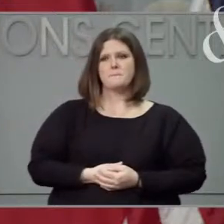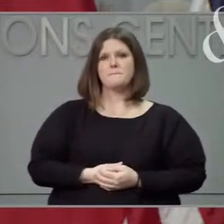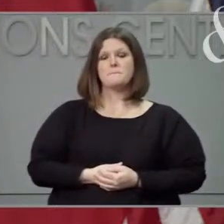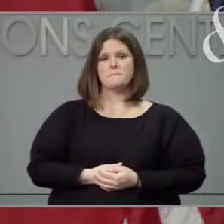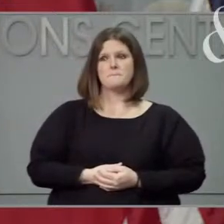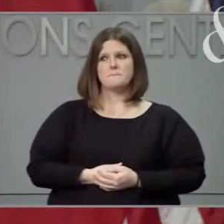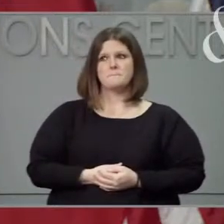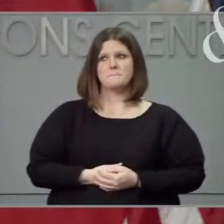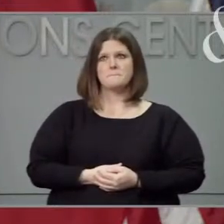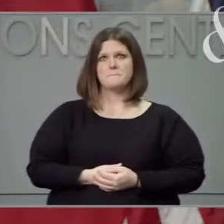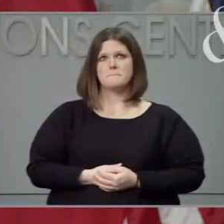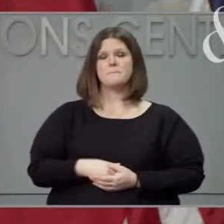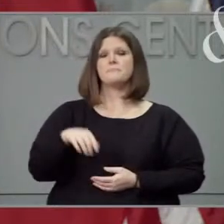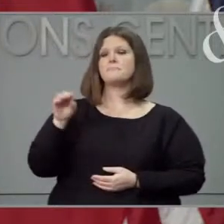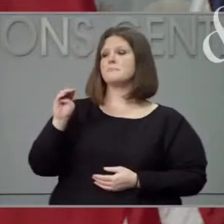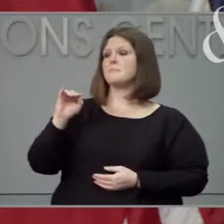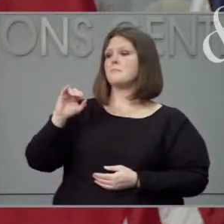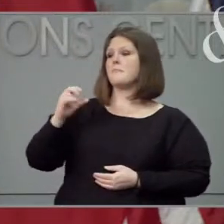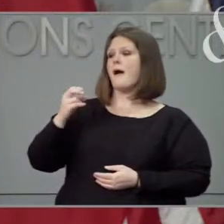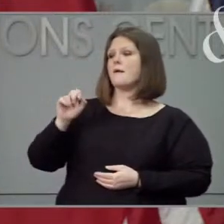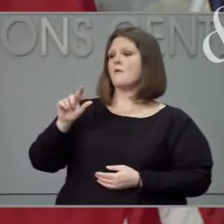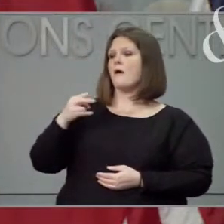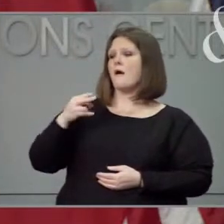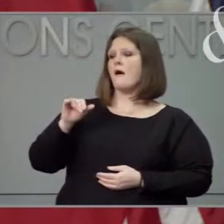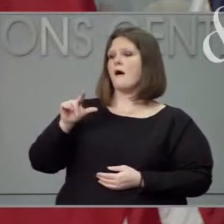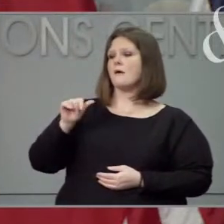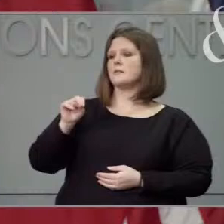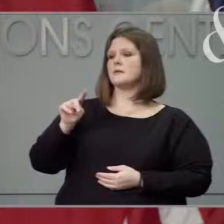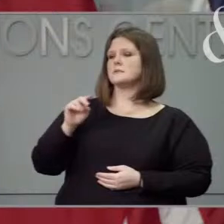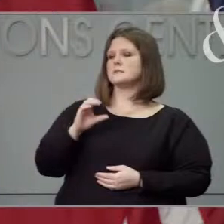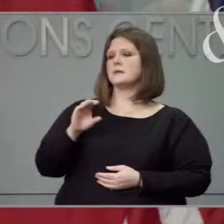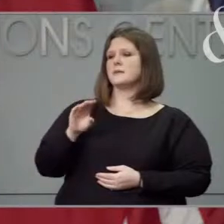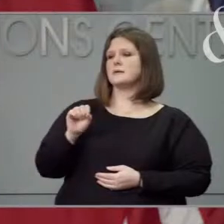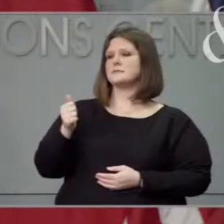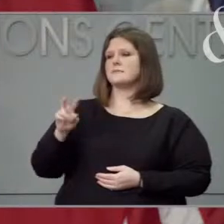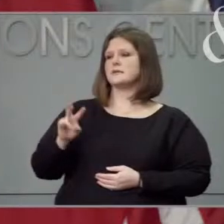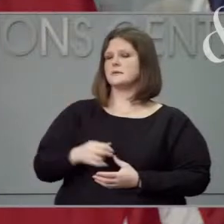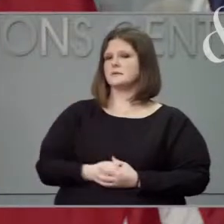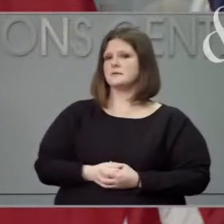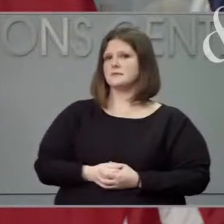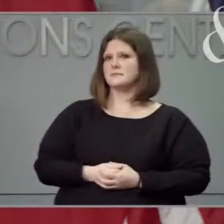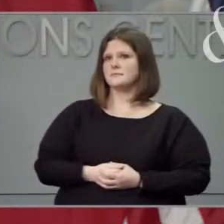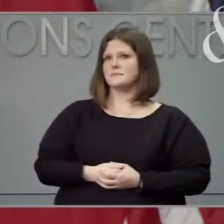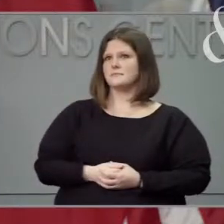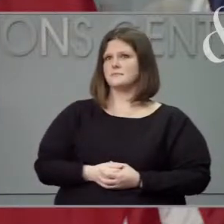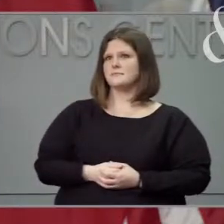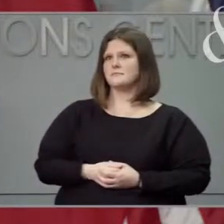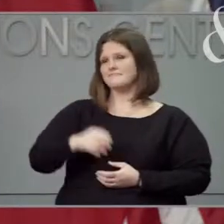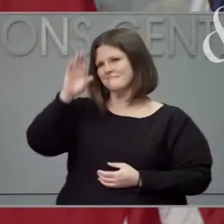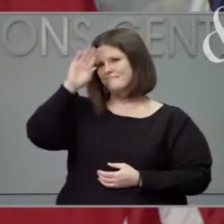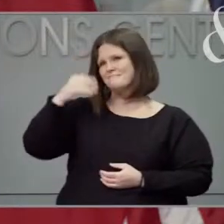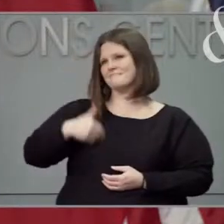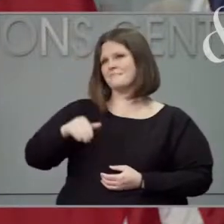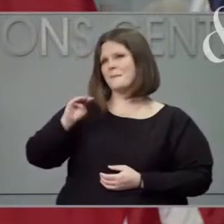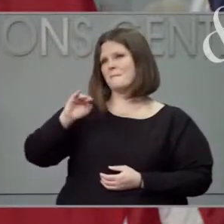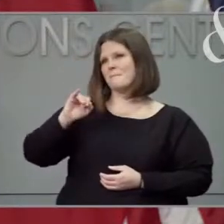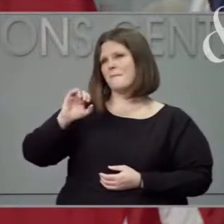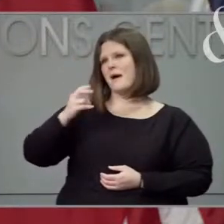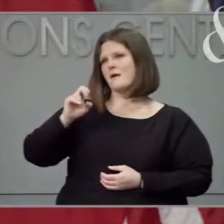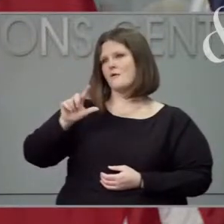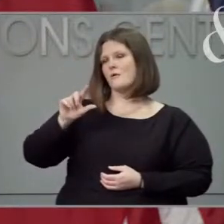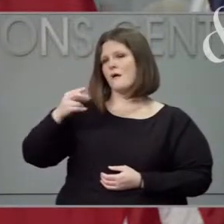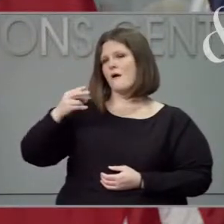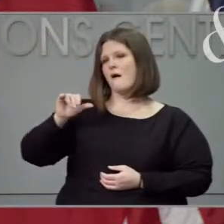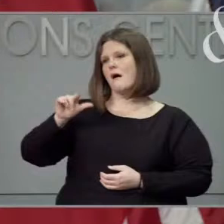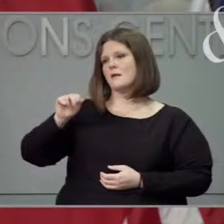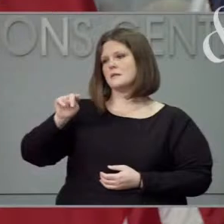Next question is from Michael Hyland with CBS 17. Hi, this is Michael Hyland from CBS 17. As